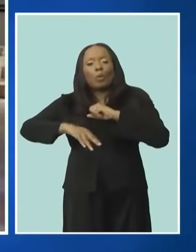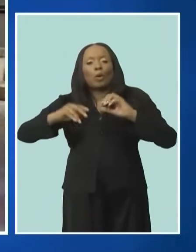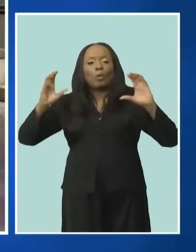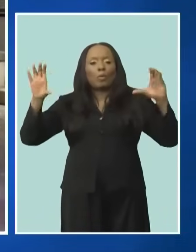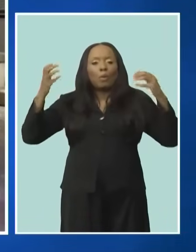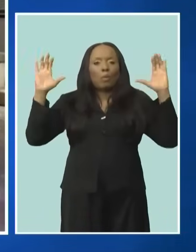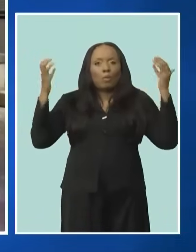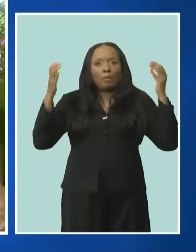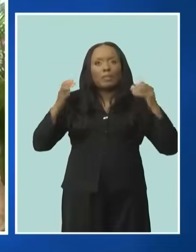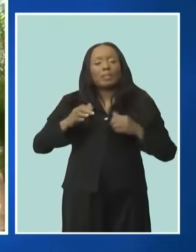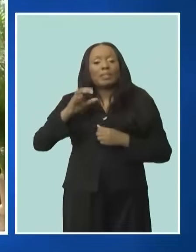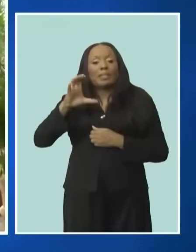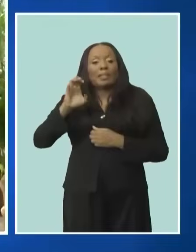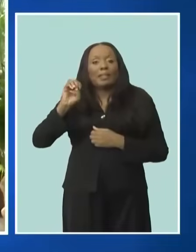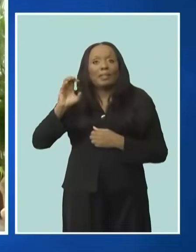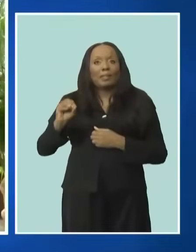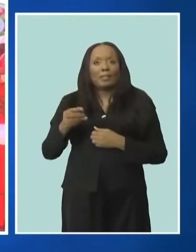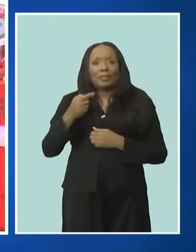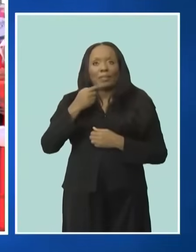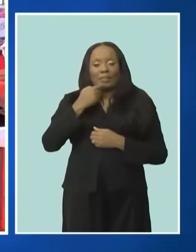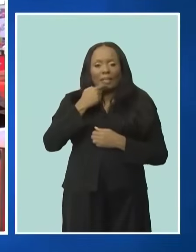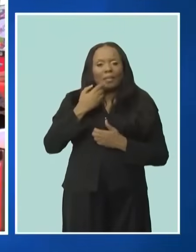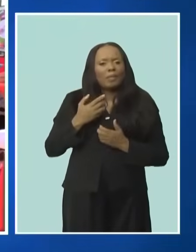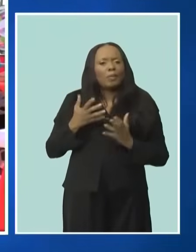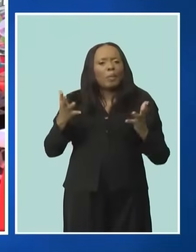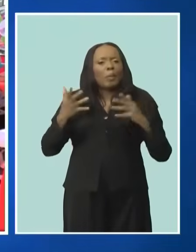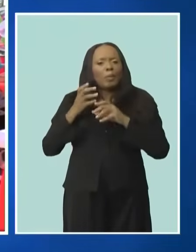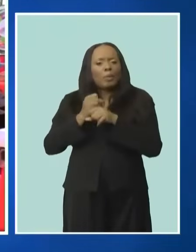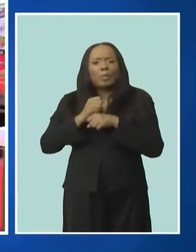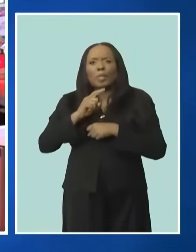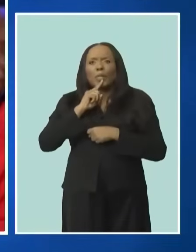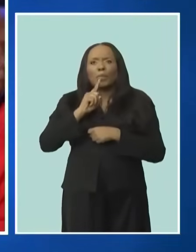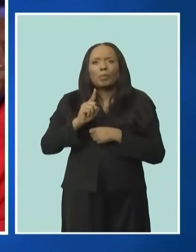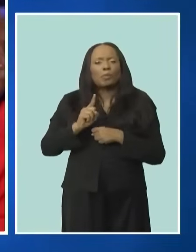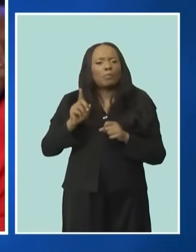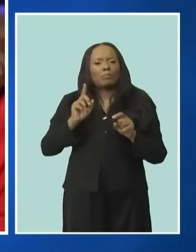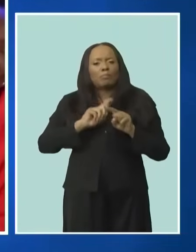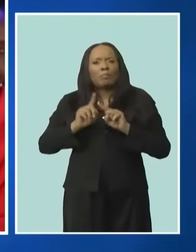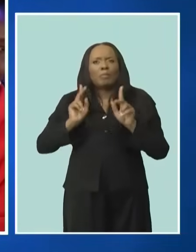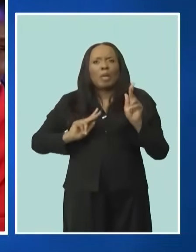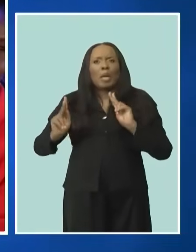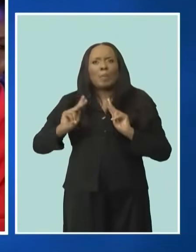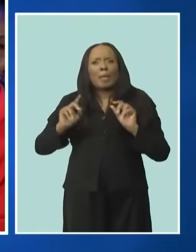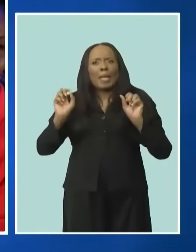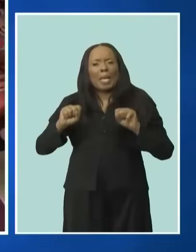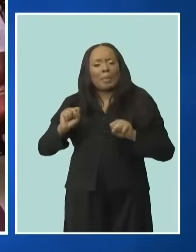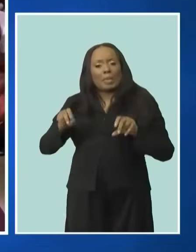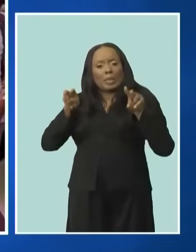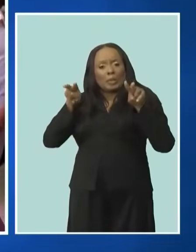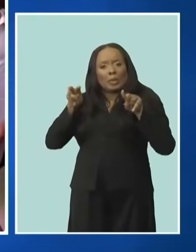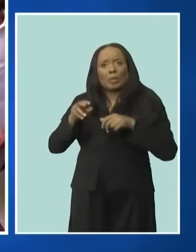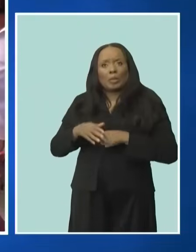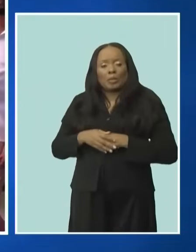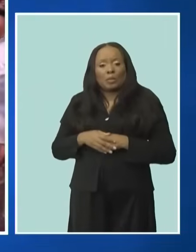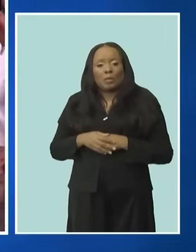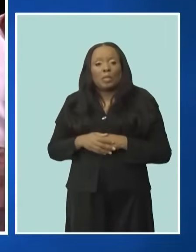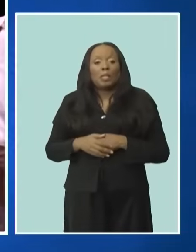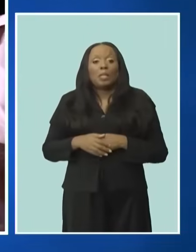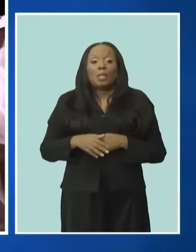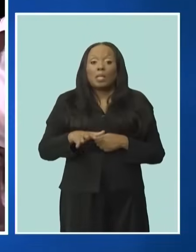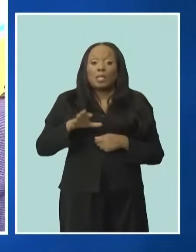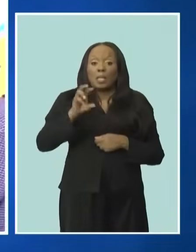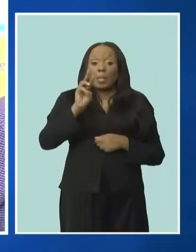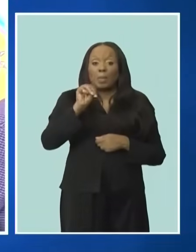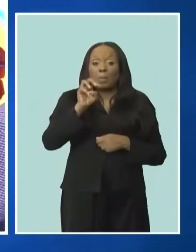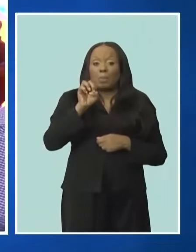Officer Carol Roberts says they ensure the festival is viewed through their lens. Speaking at the media launch for Cropover,